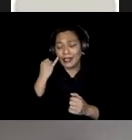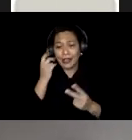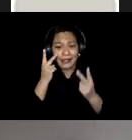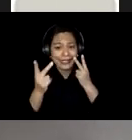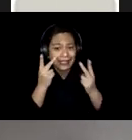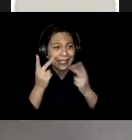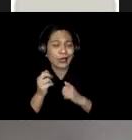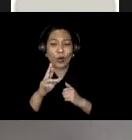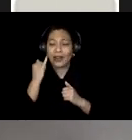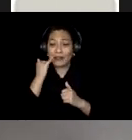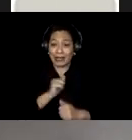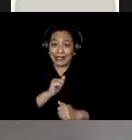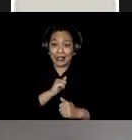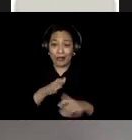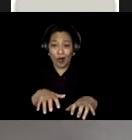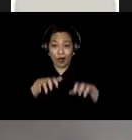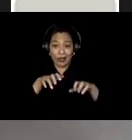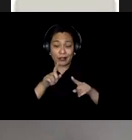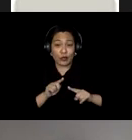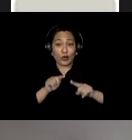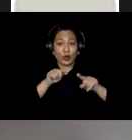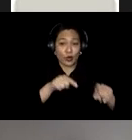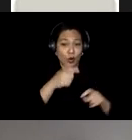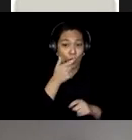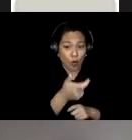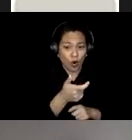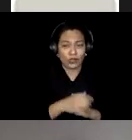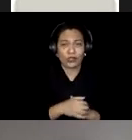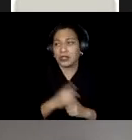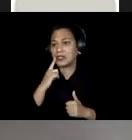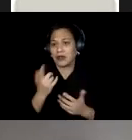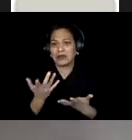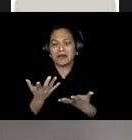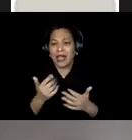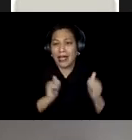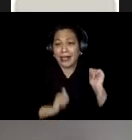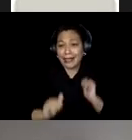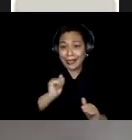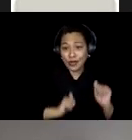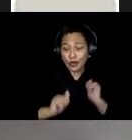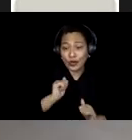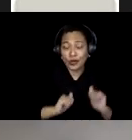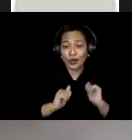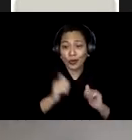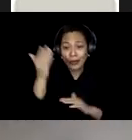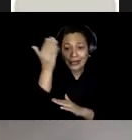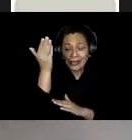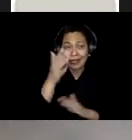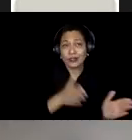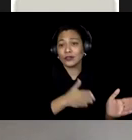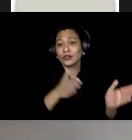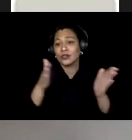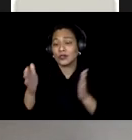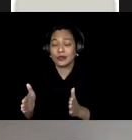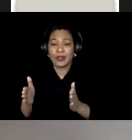in that I want to share that I think is great. So it could be from anything from a theater presentation to like